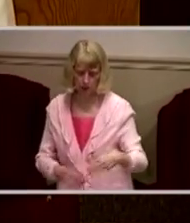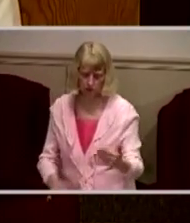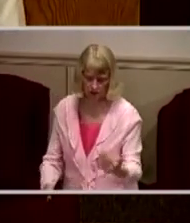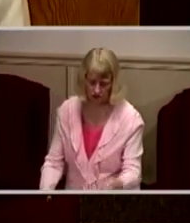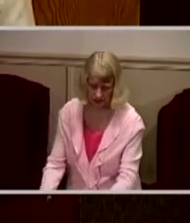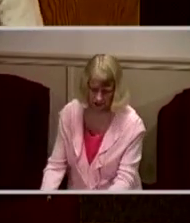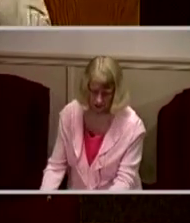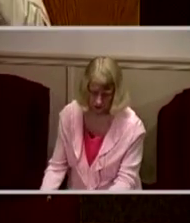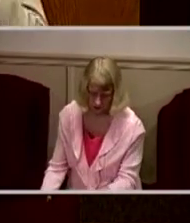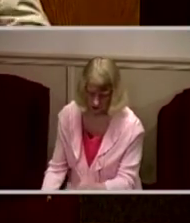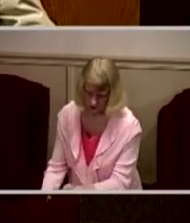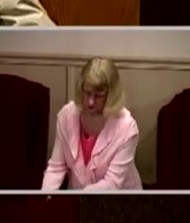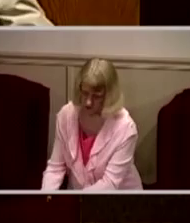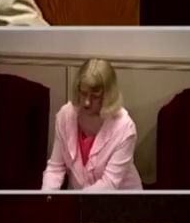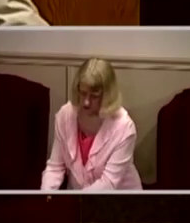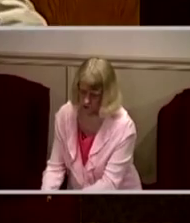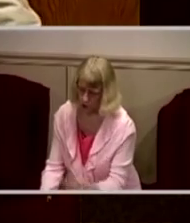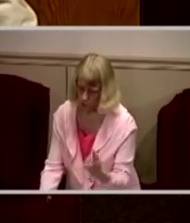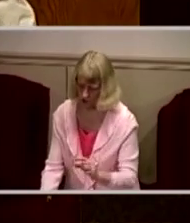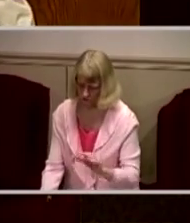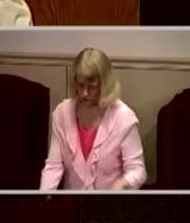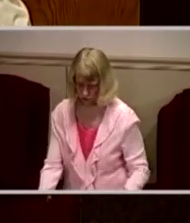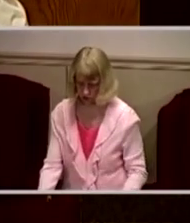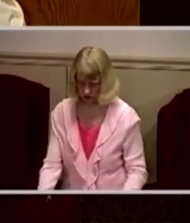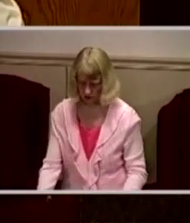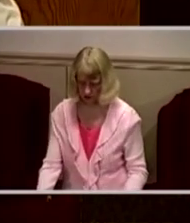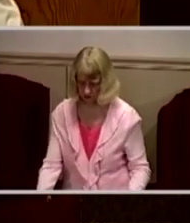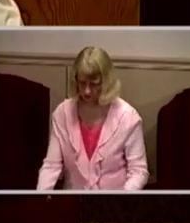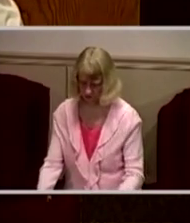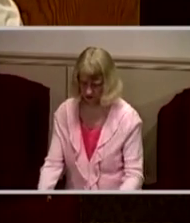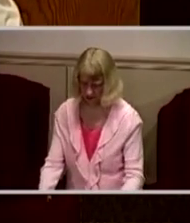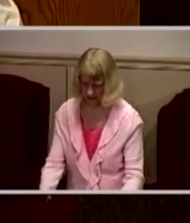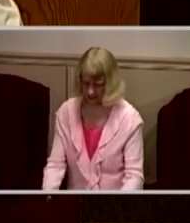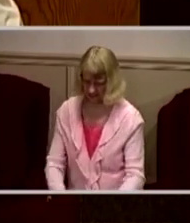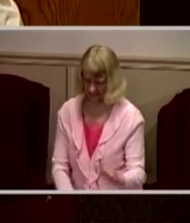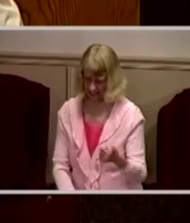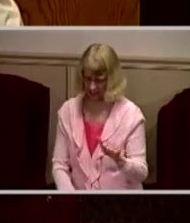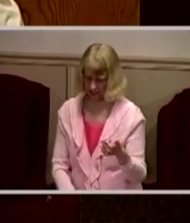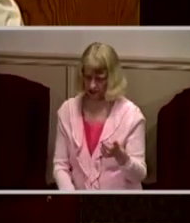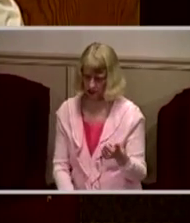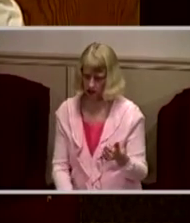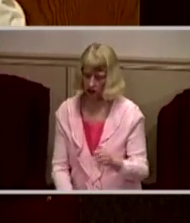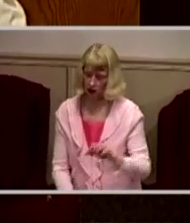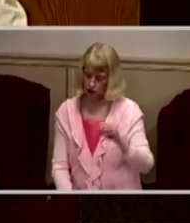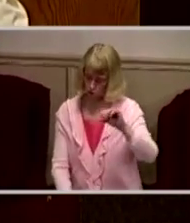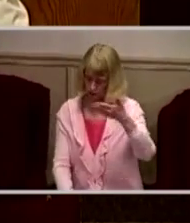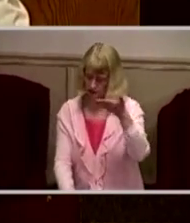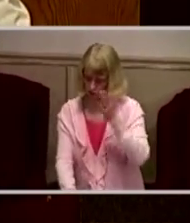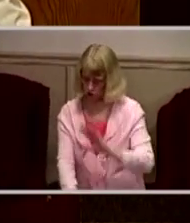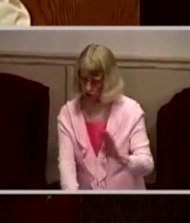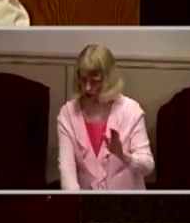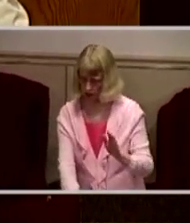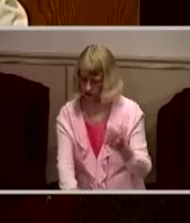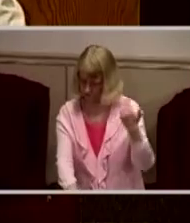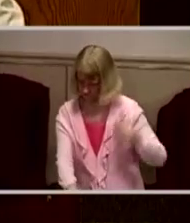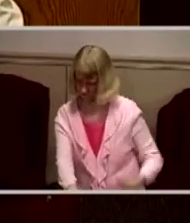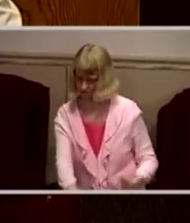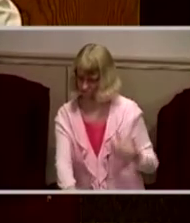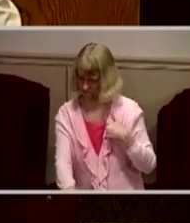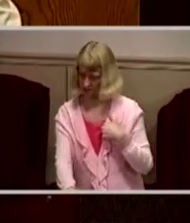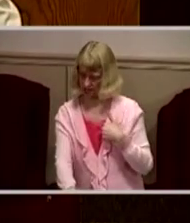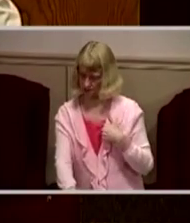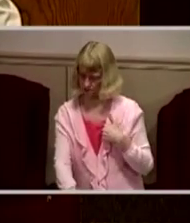15, and just one verse there, where it says in verse 10, but by the grace of God I am what I